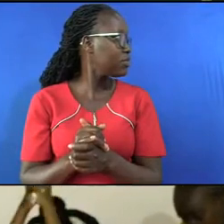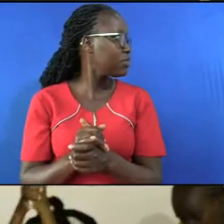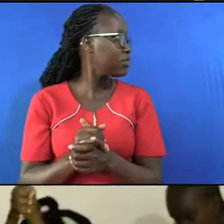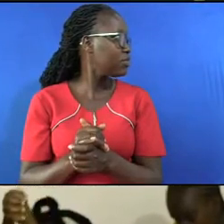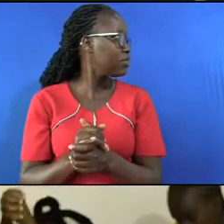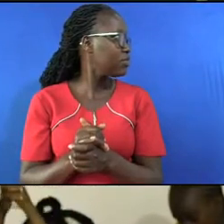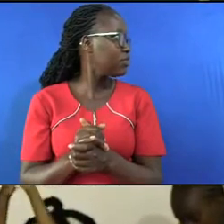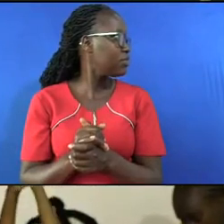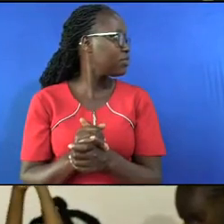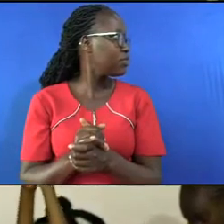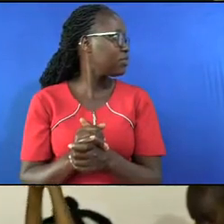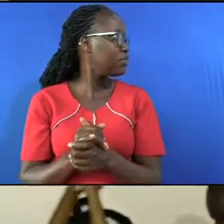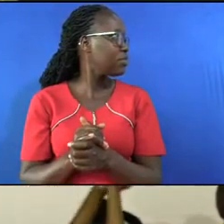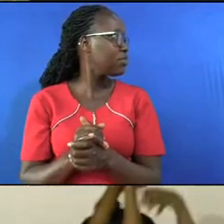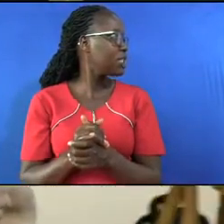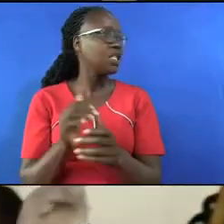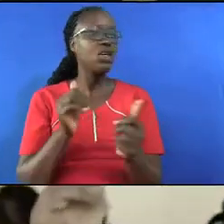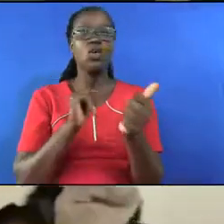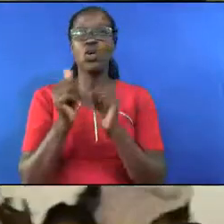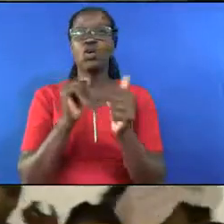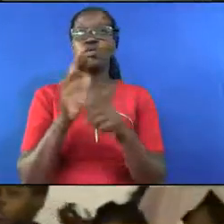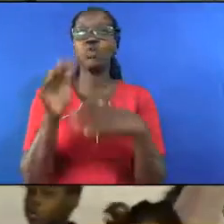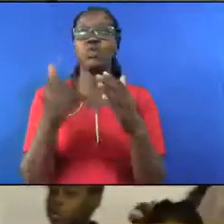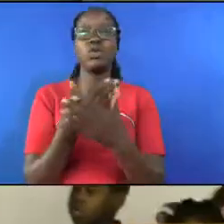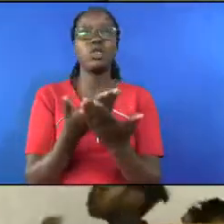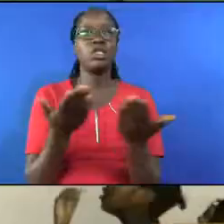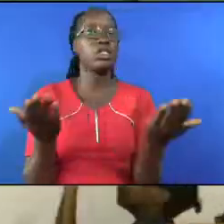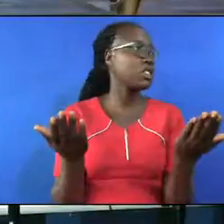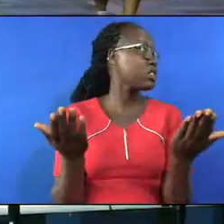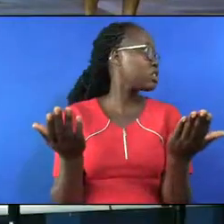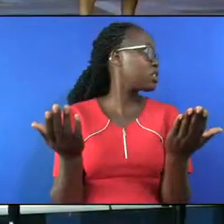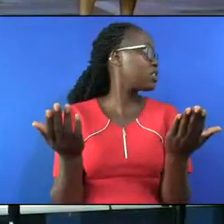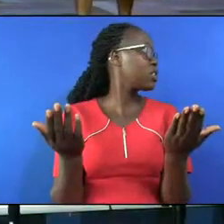Yeah, whatever he said. We are competing with all these things, yes?